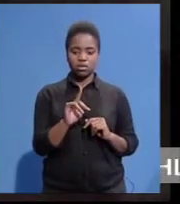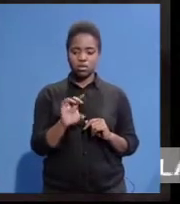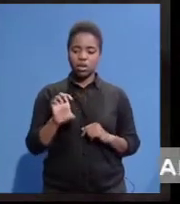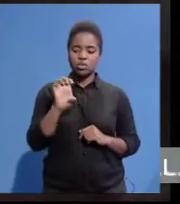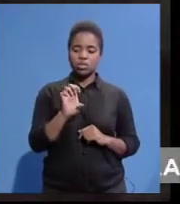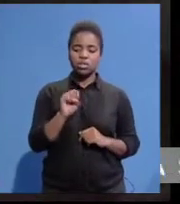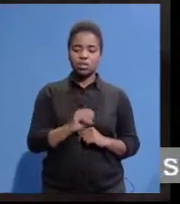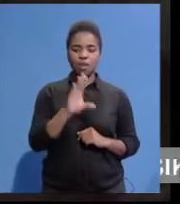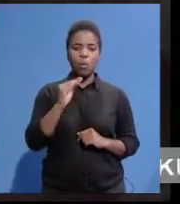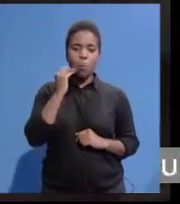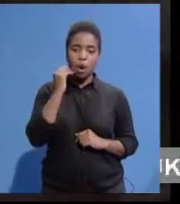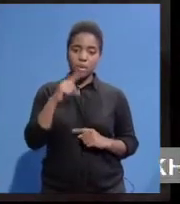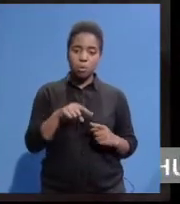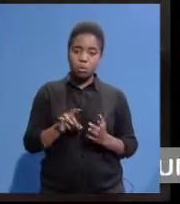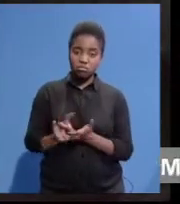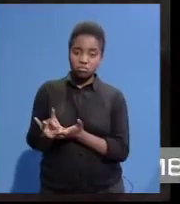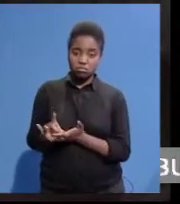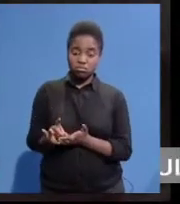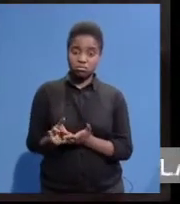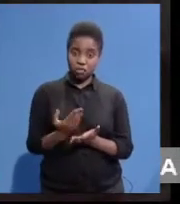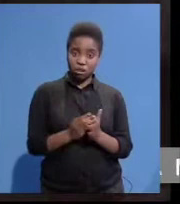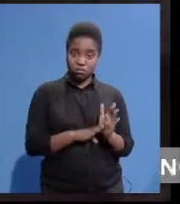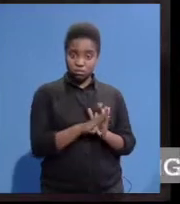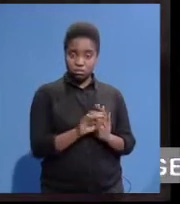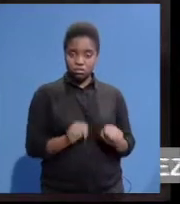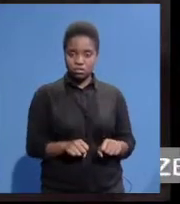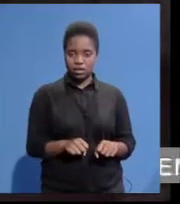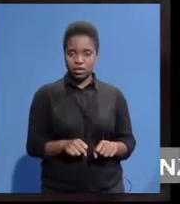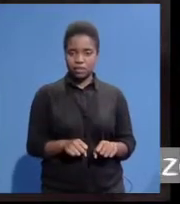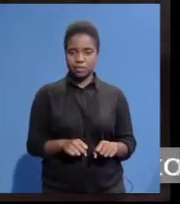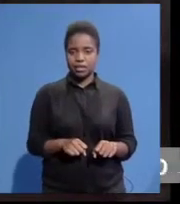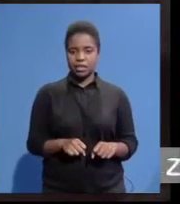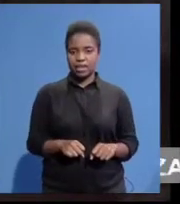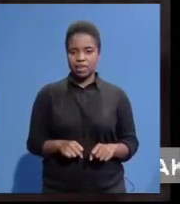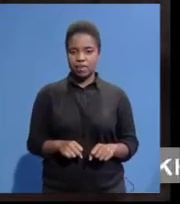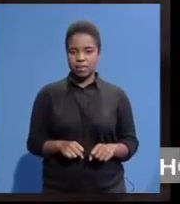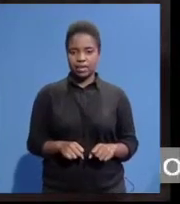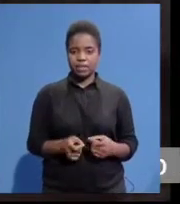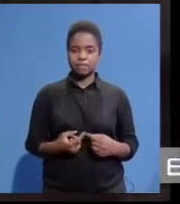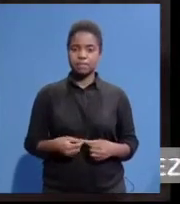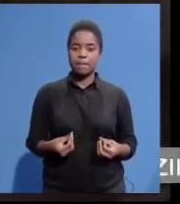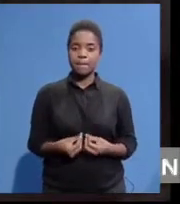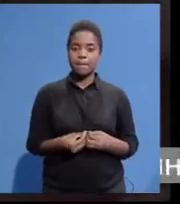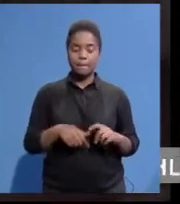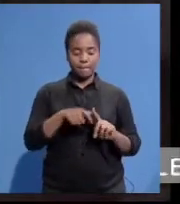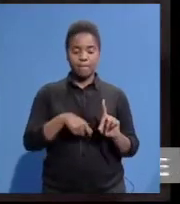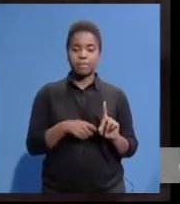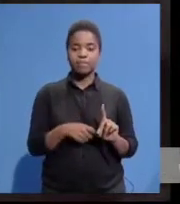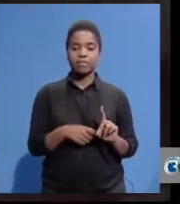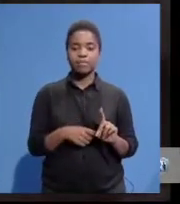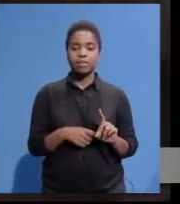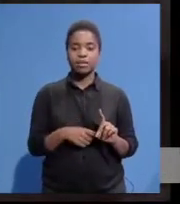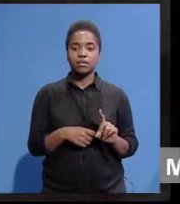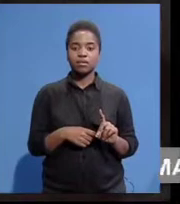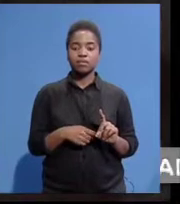We have made it very clear in our policy that South Africa is a country of many races.